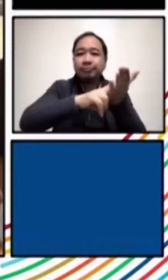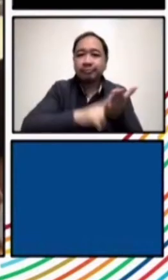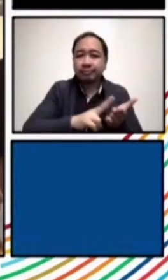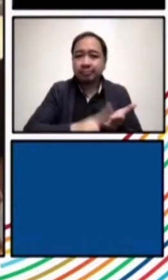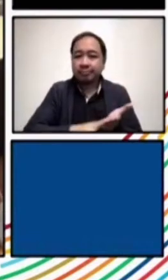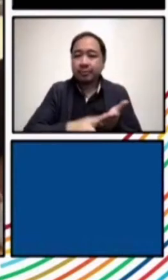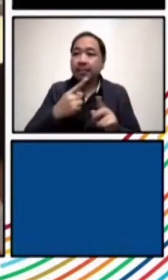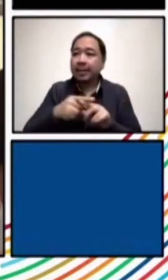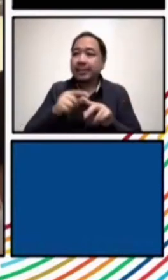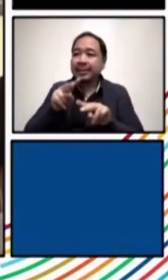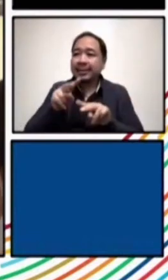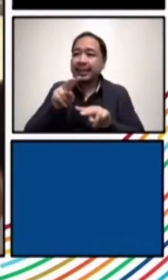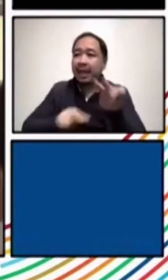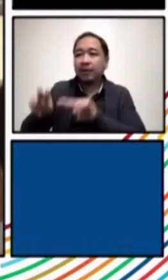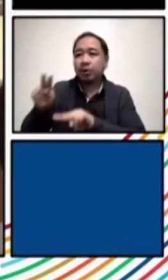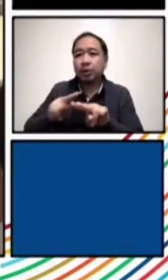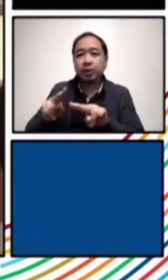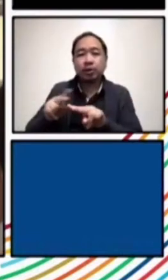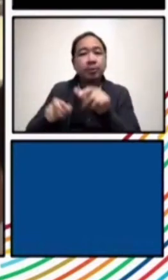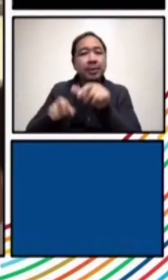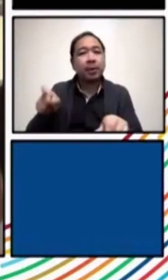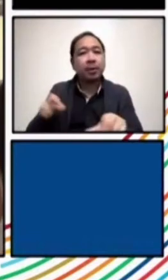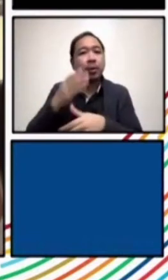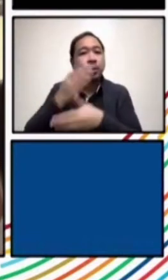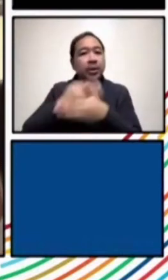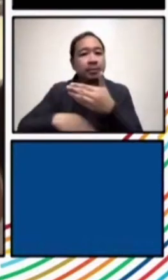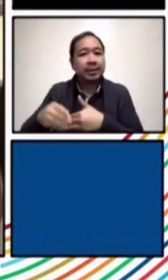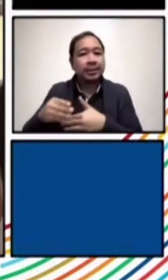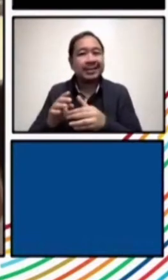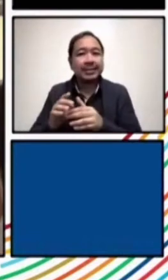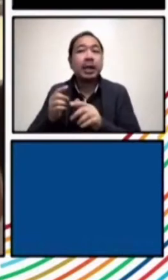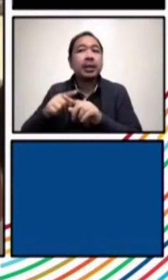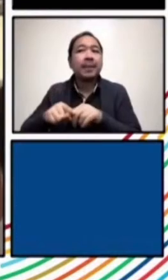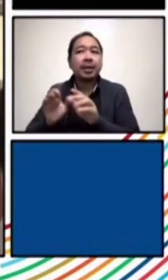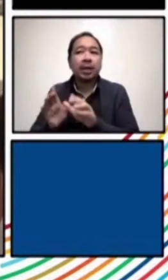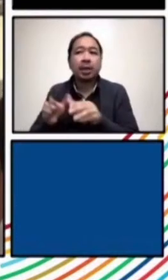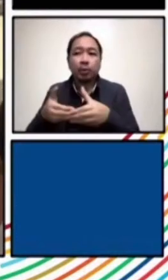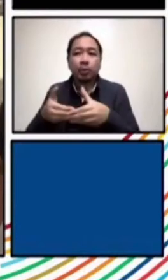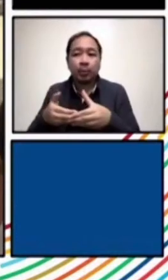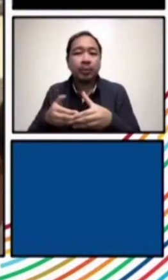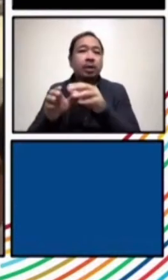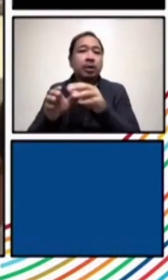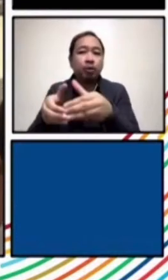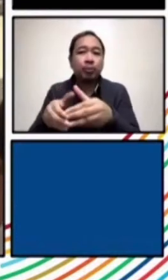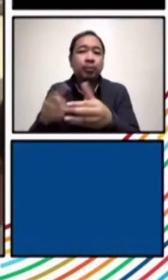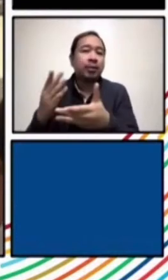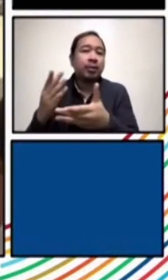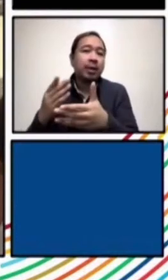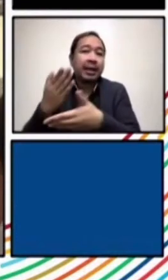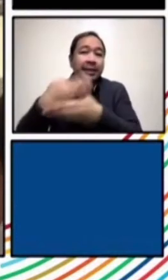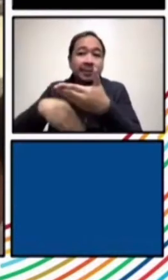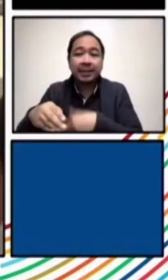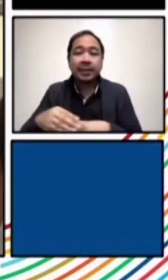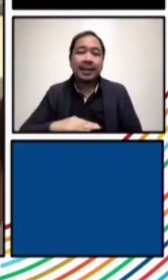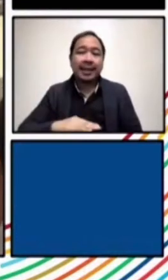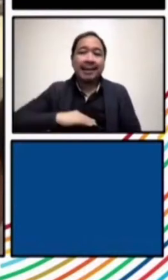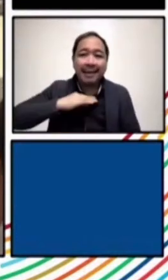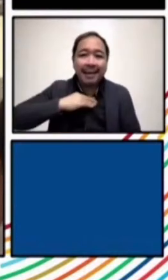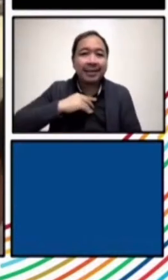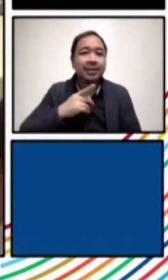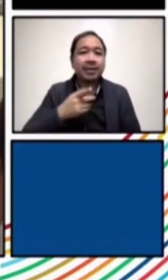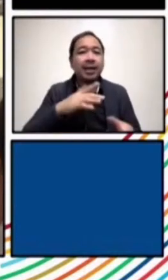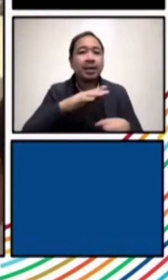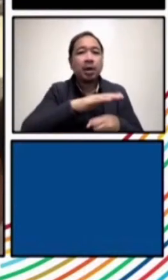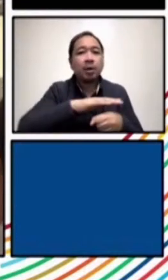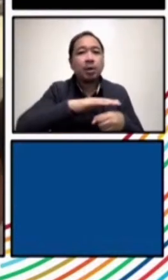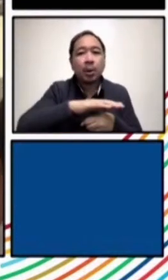persons with disabilities according to category each group sex and location this year the department